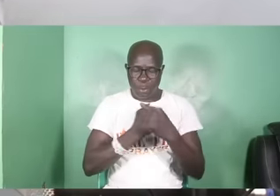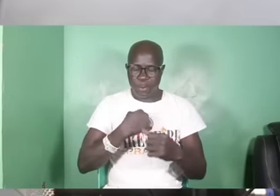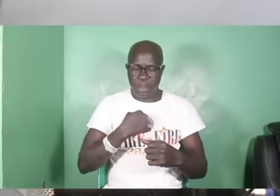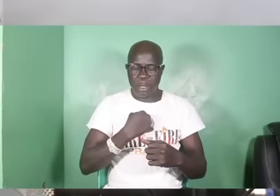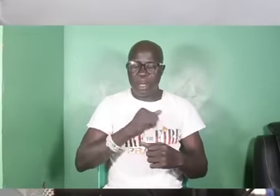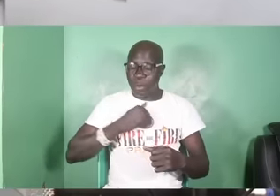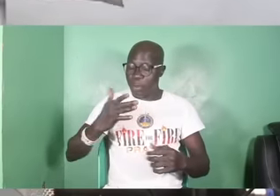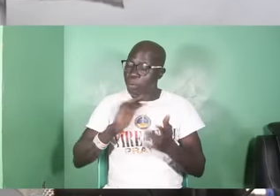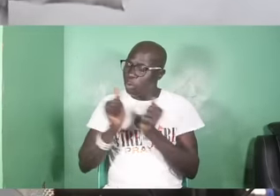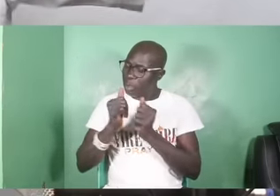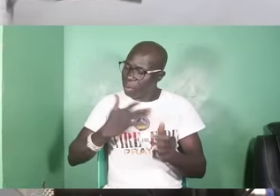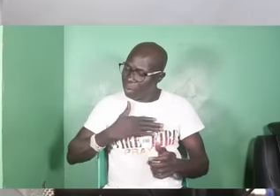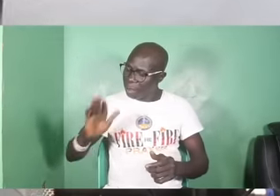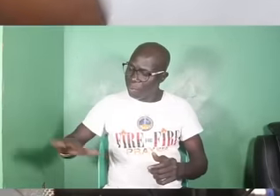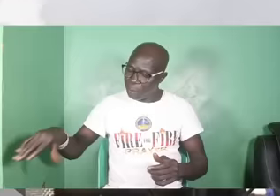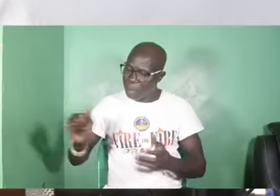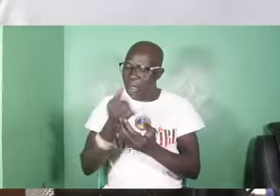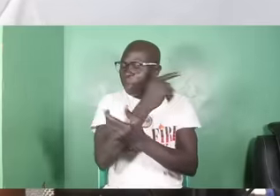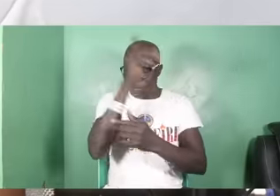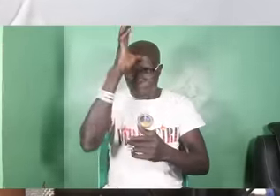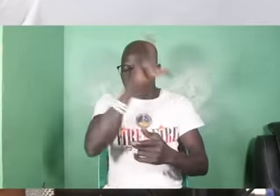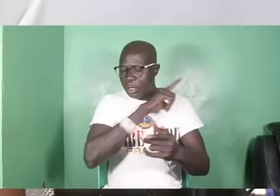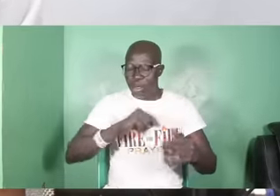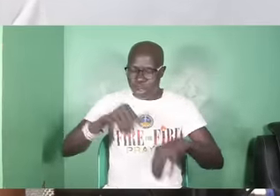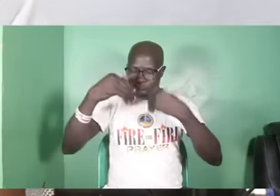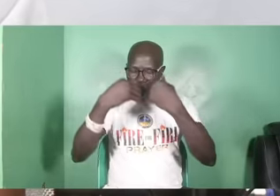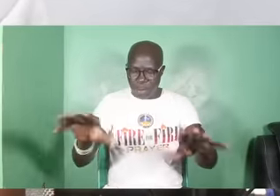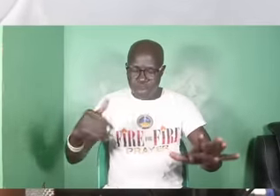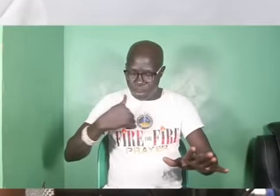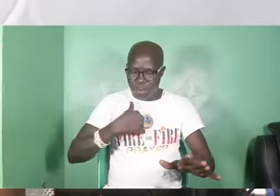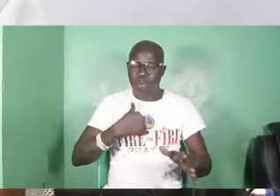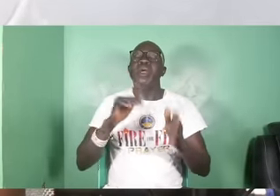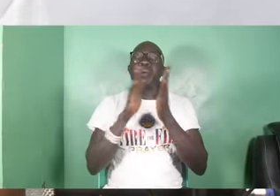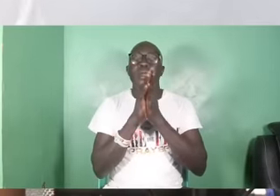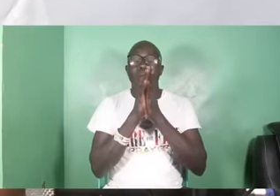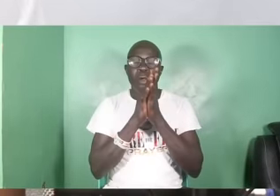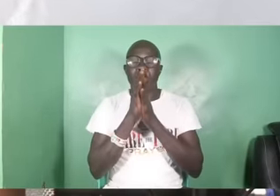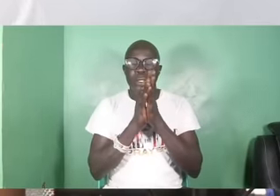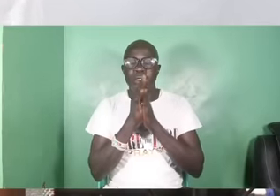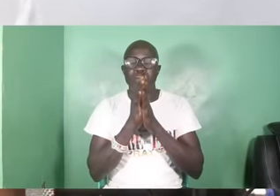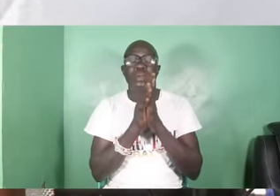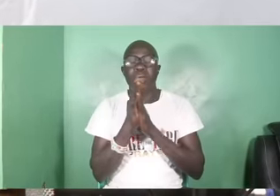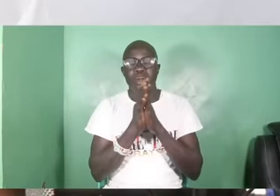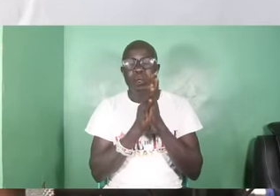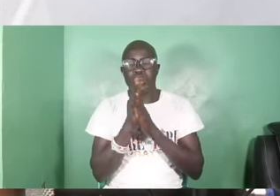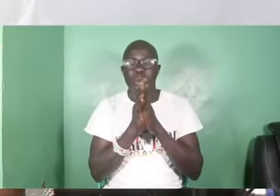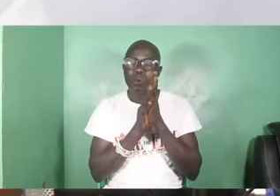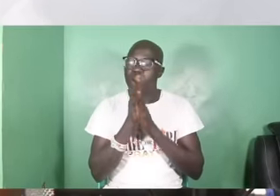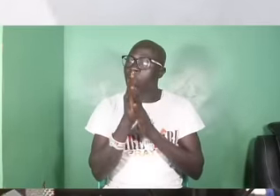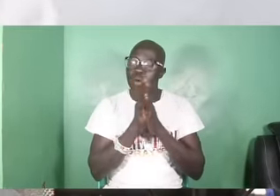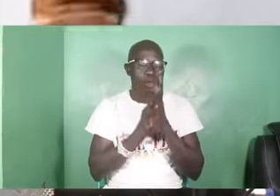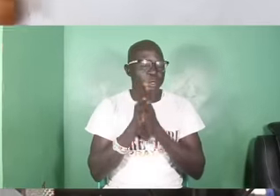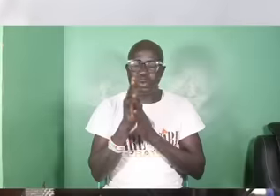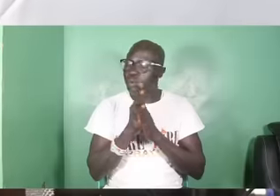my mind. To me si la. Oh ya dua. Oh ka Jesu. Oh ka Jesu. Oh ka Jesu. Ele mi ma